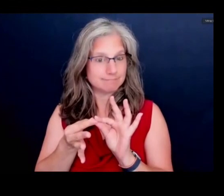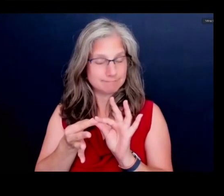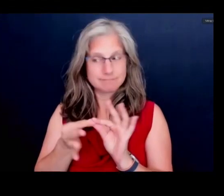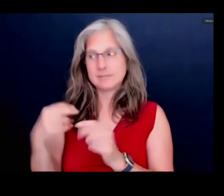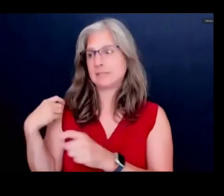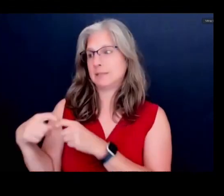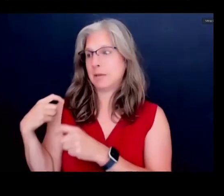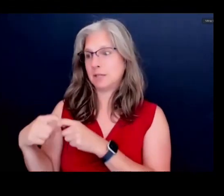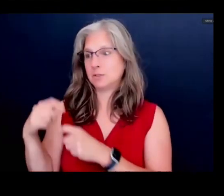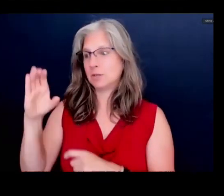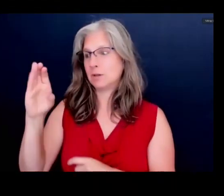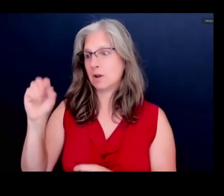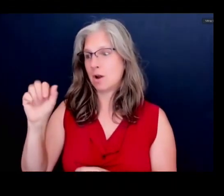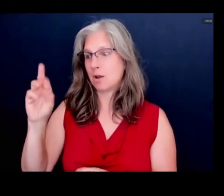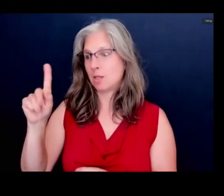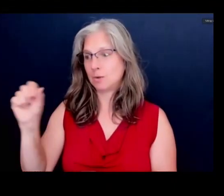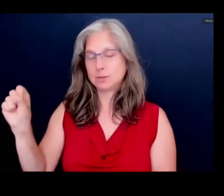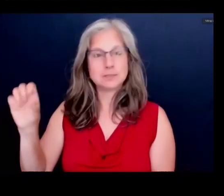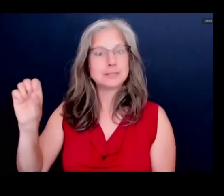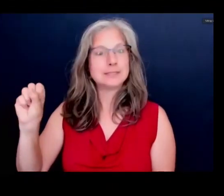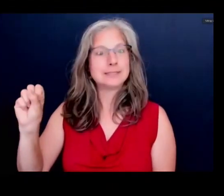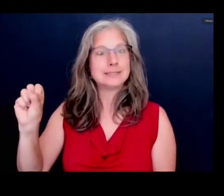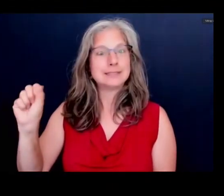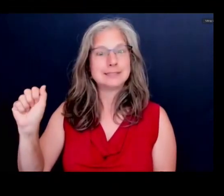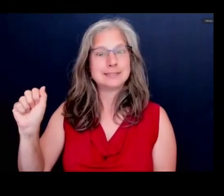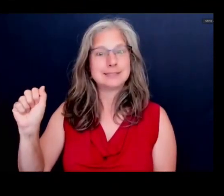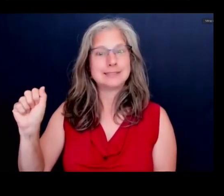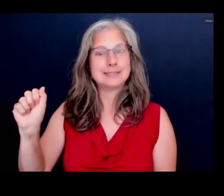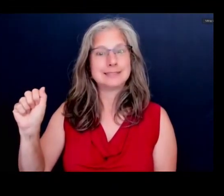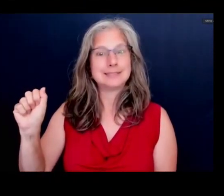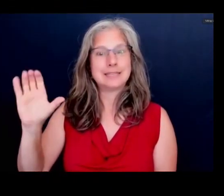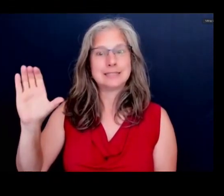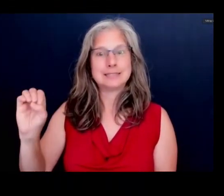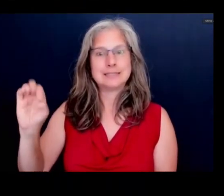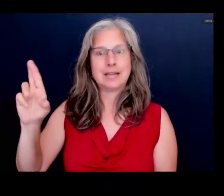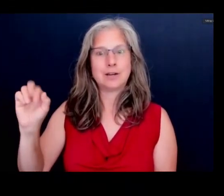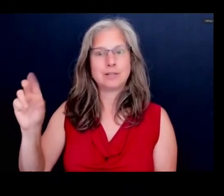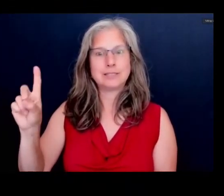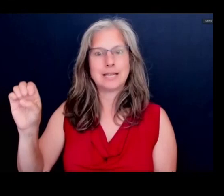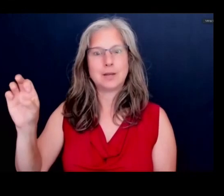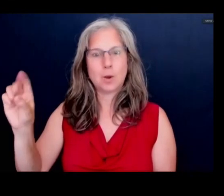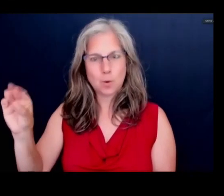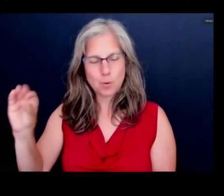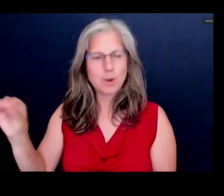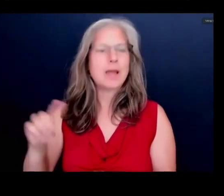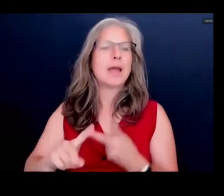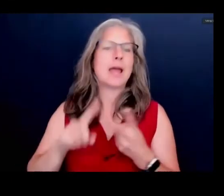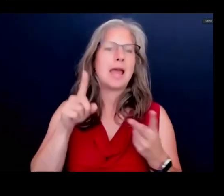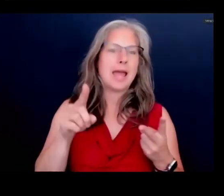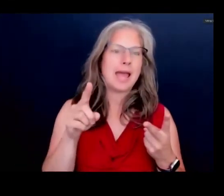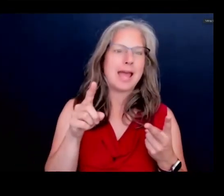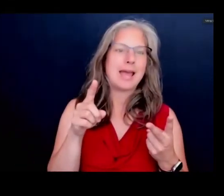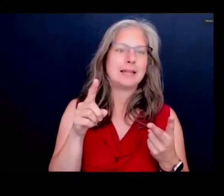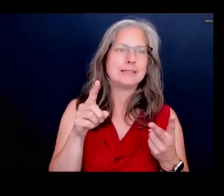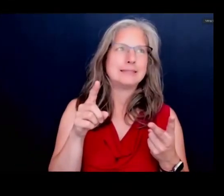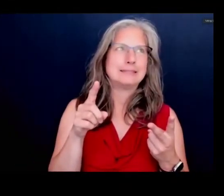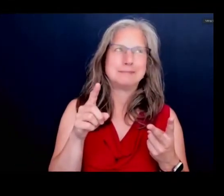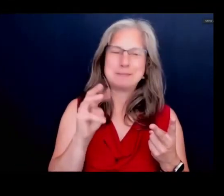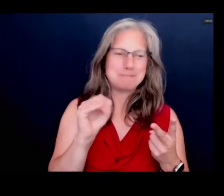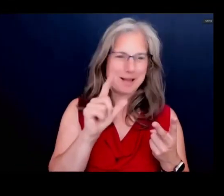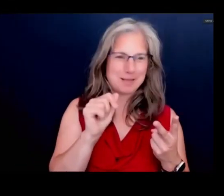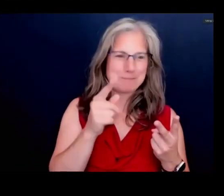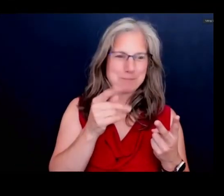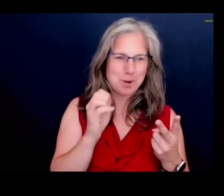interpreted in Spanish by Carlos Saracedo and in American Sign Language by Mala Poe, assisted